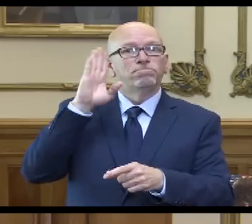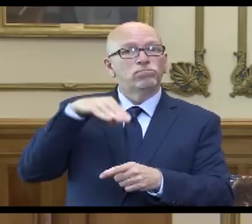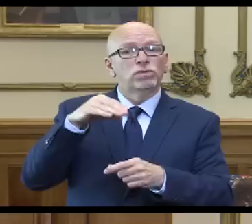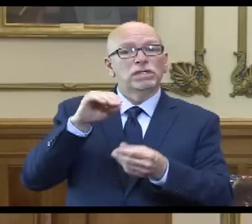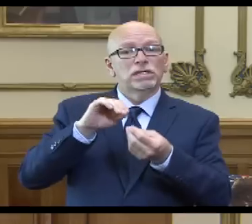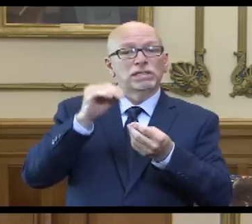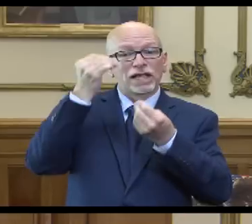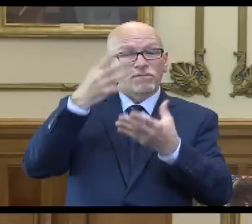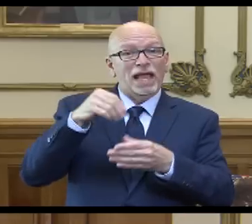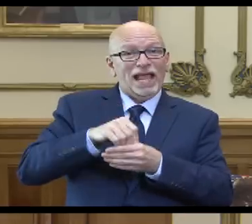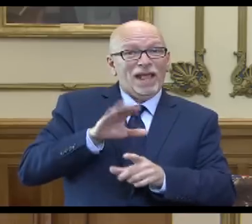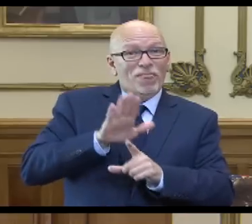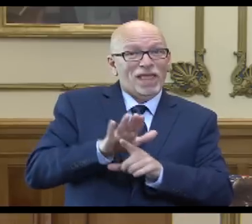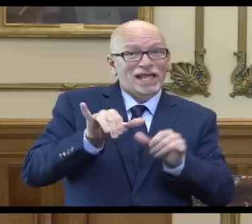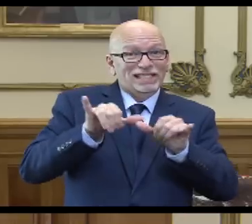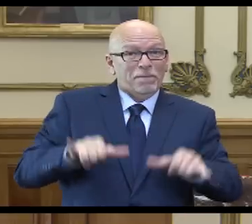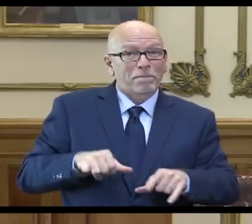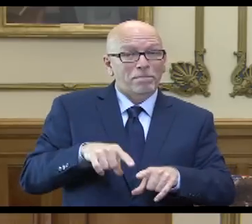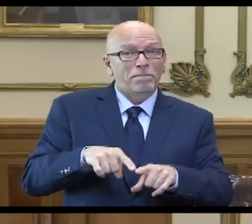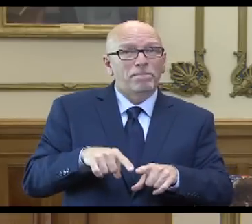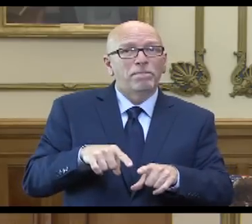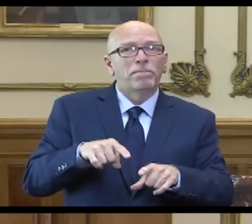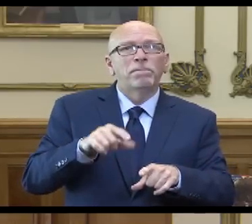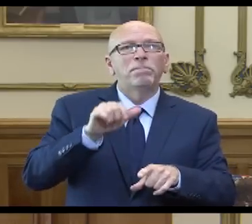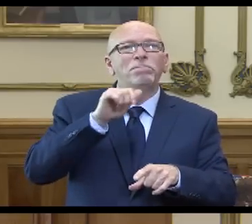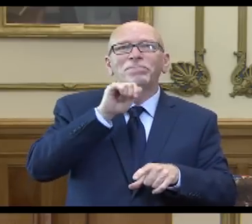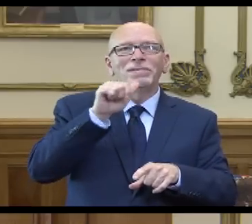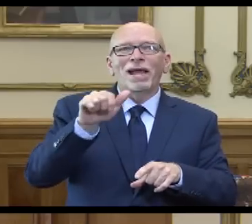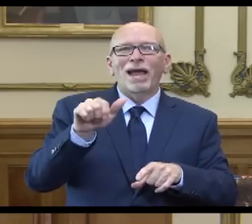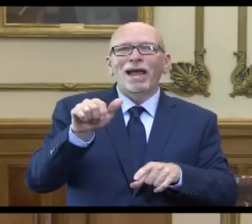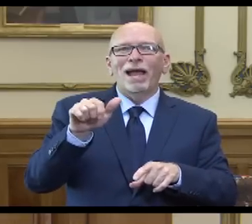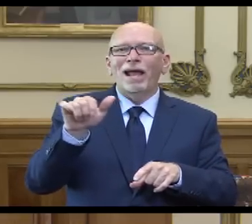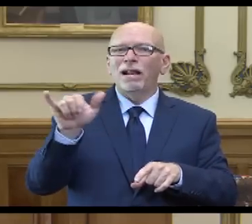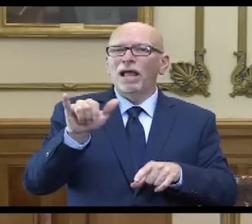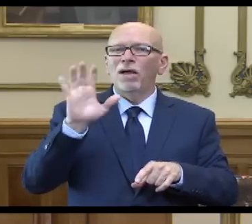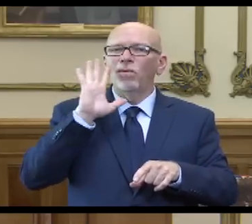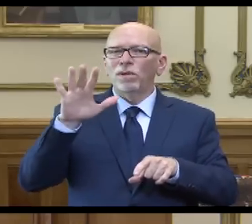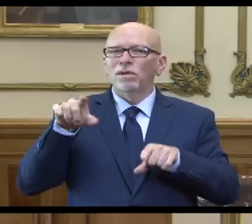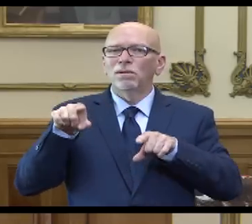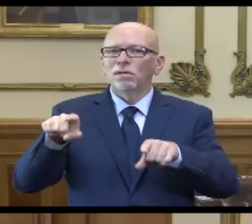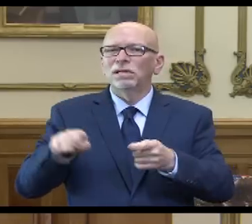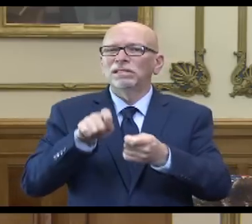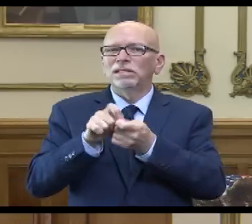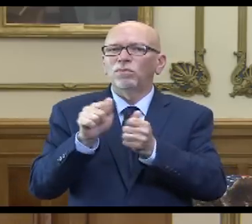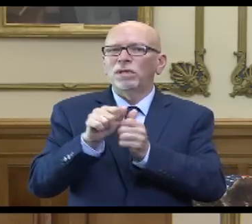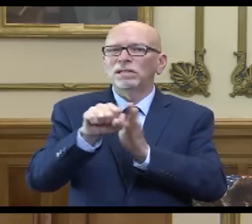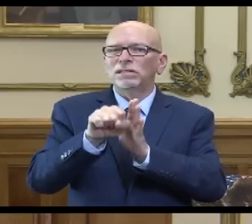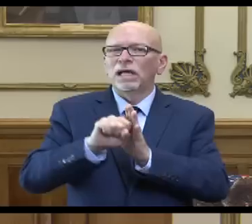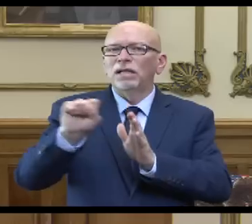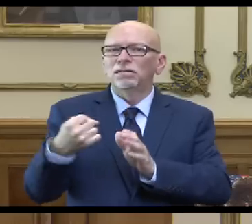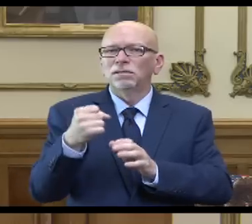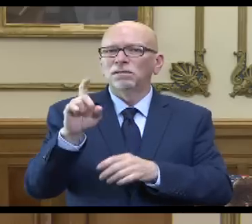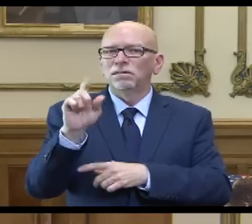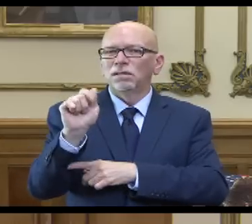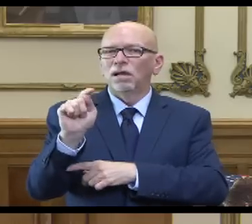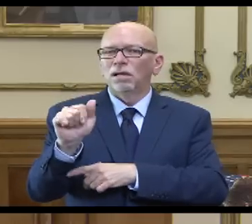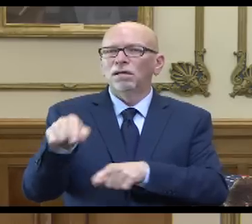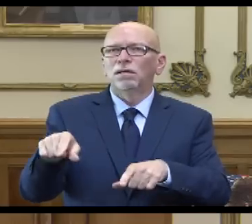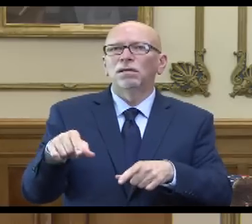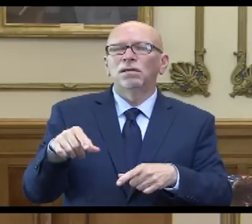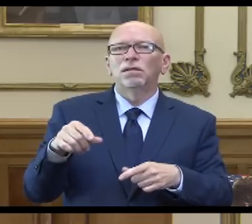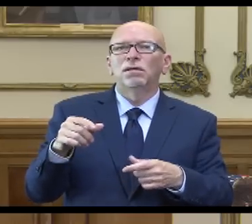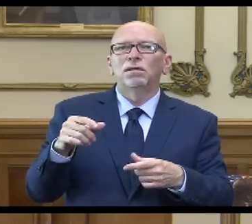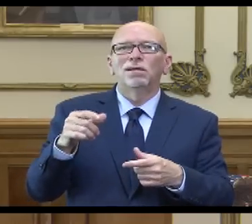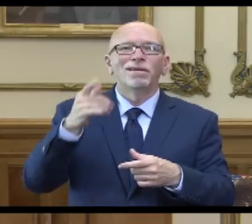their systems is unlikely to align perfectly with the state's data, and that it may not, in